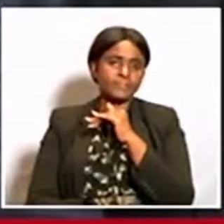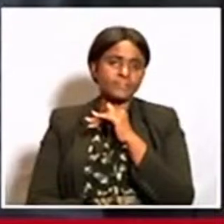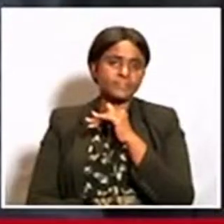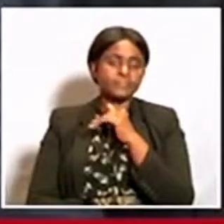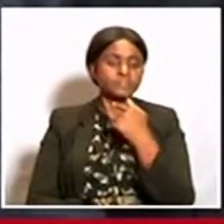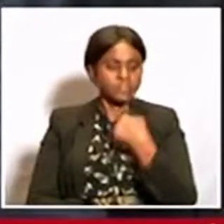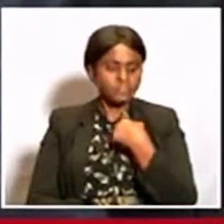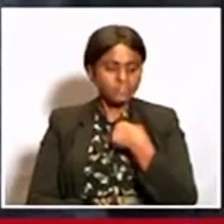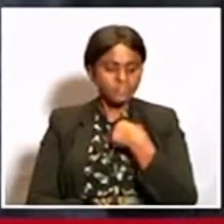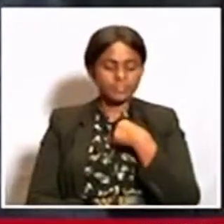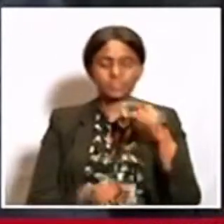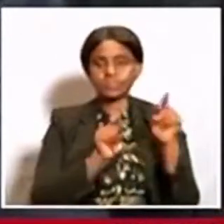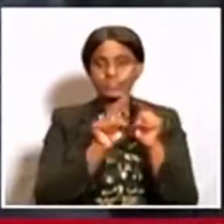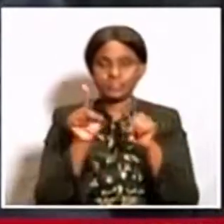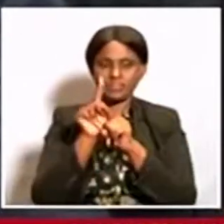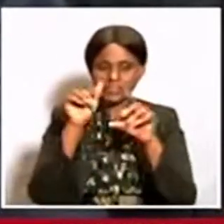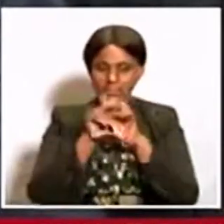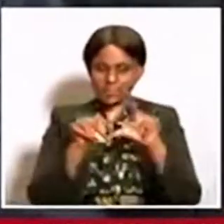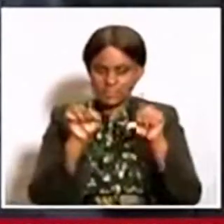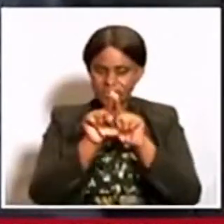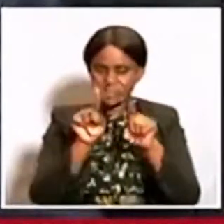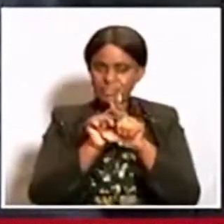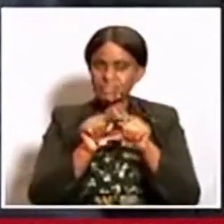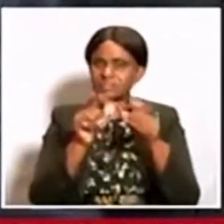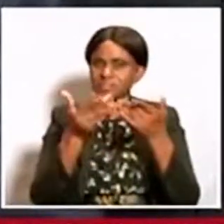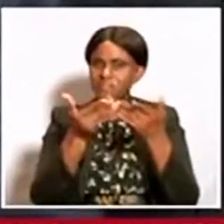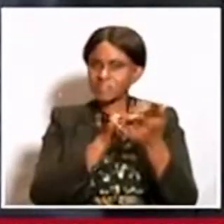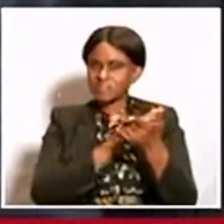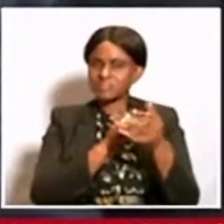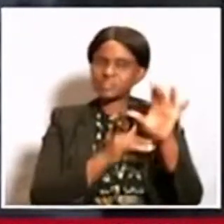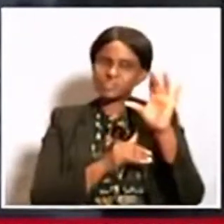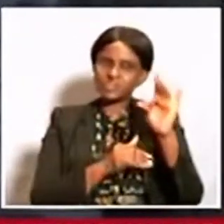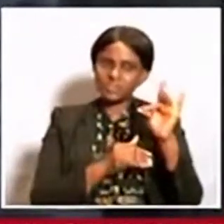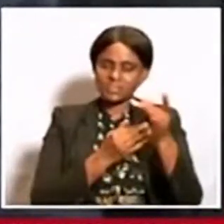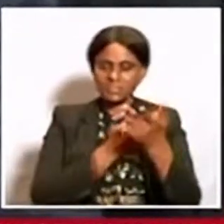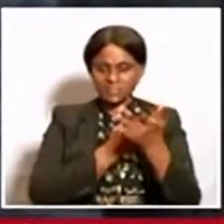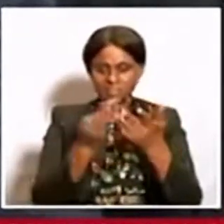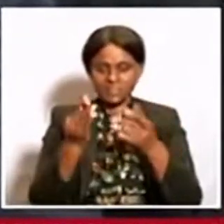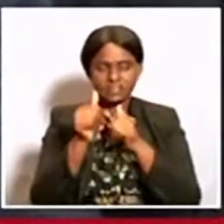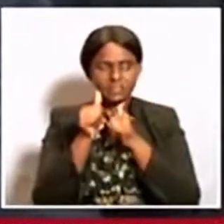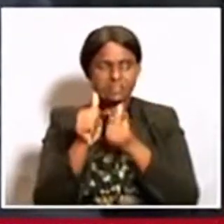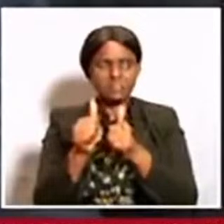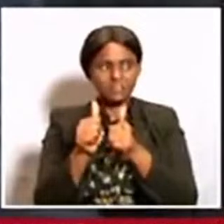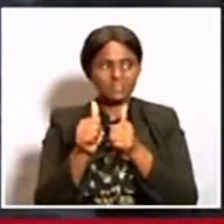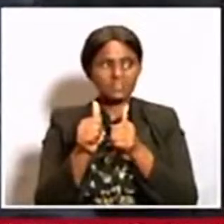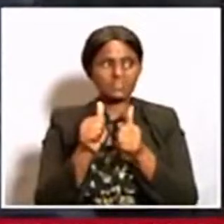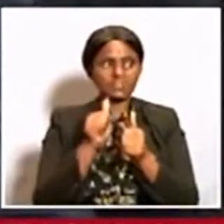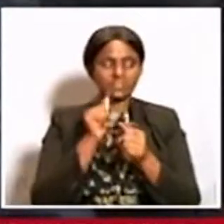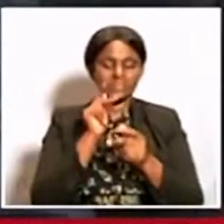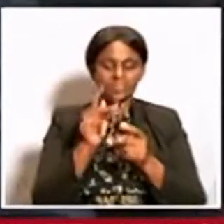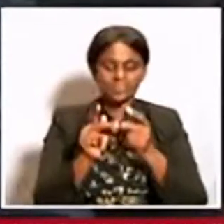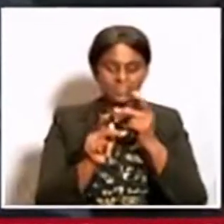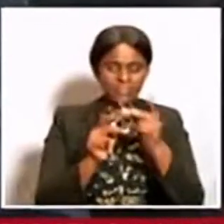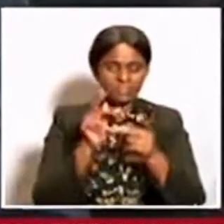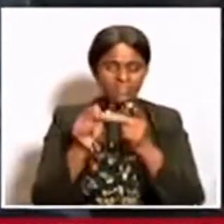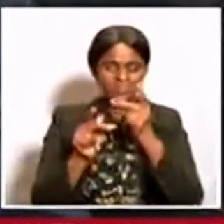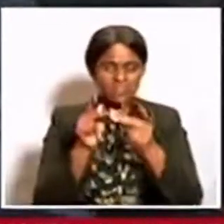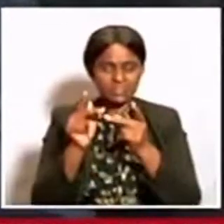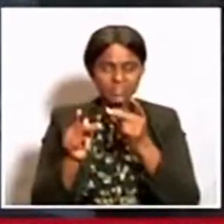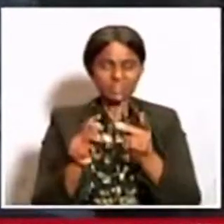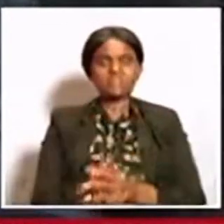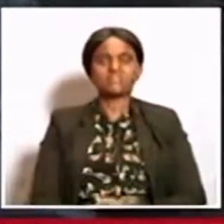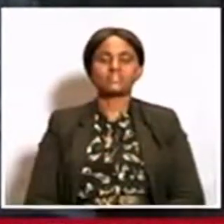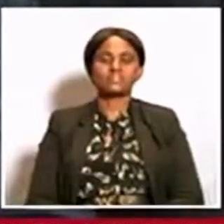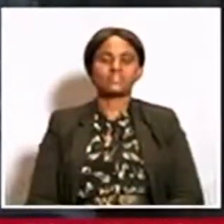I'll take you also on the same to page 8, failure to follow tender procedures.